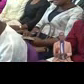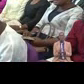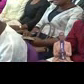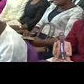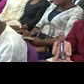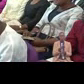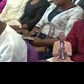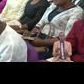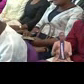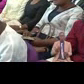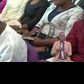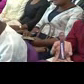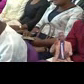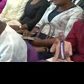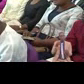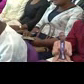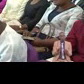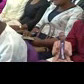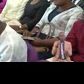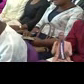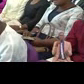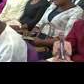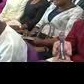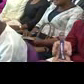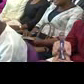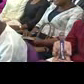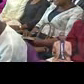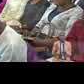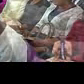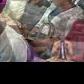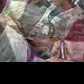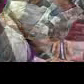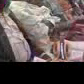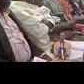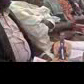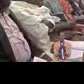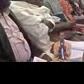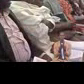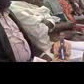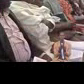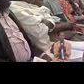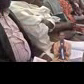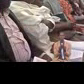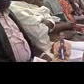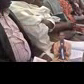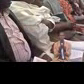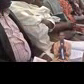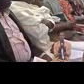Anything that will injure my brothers and sisters in their family.